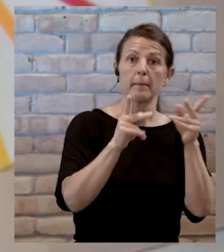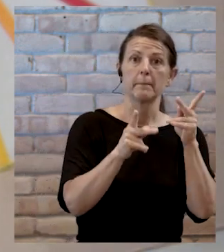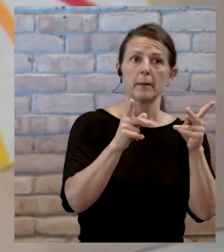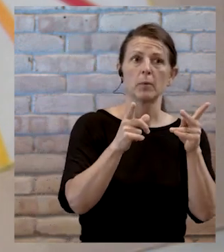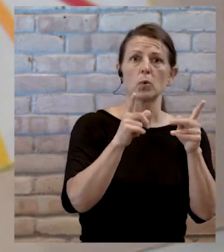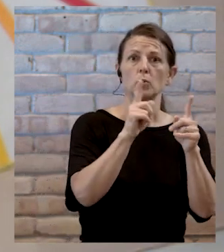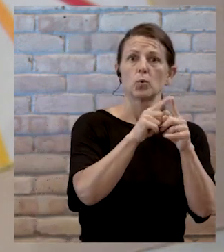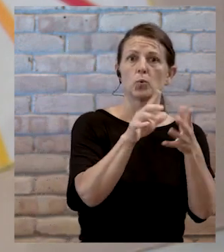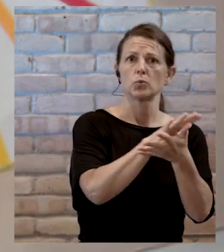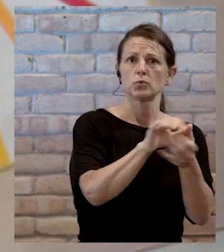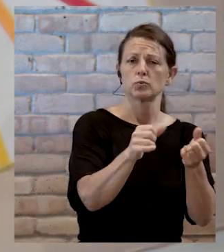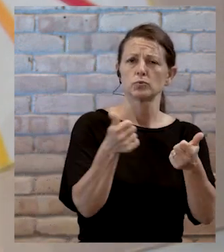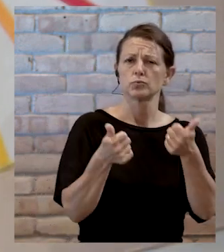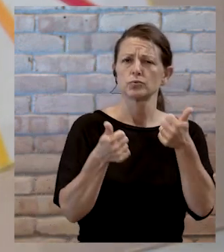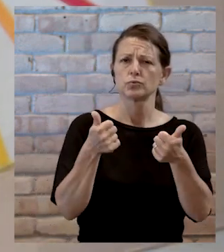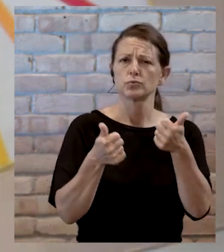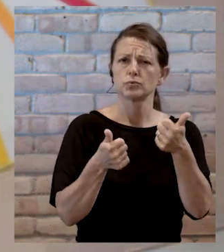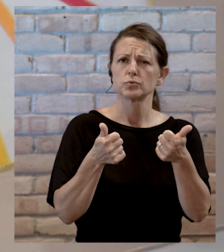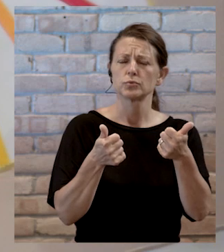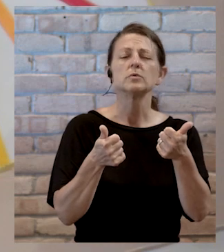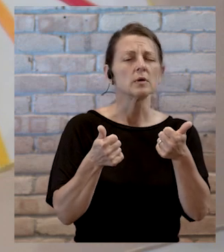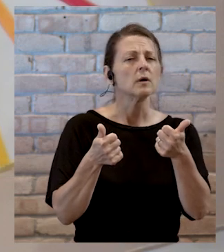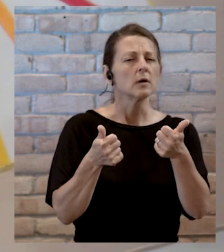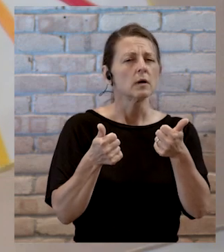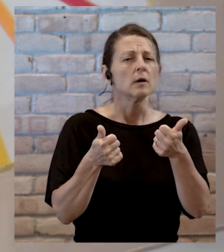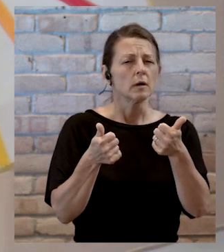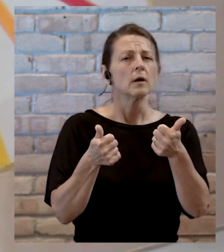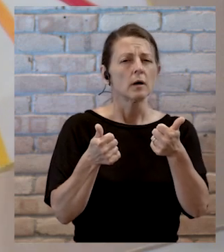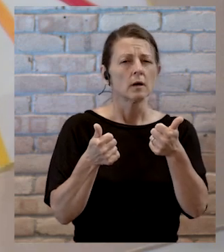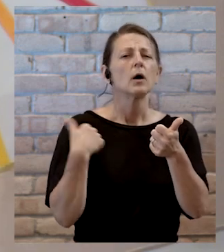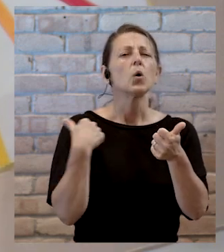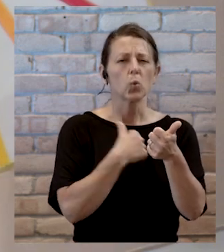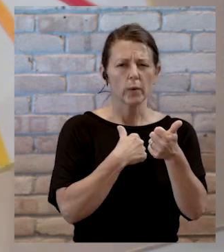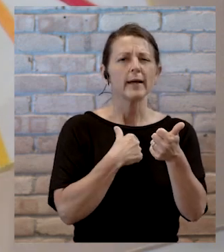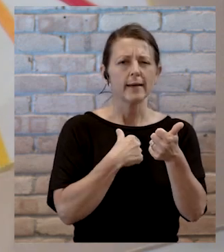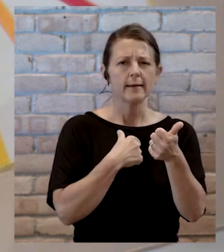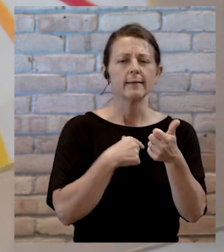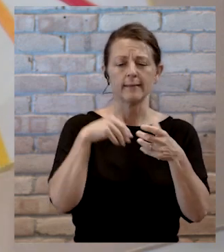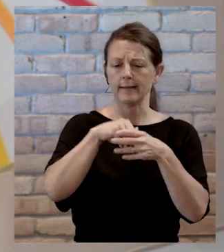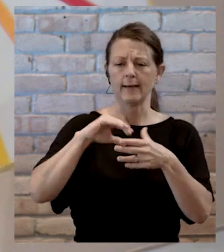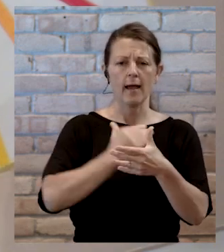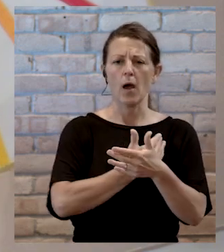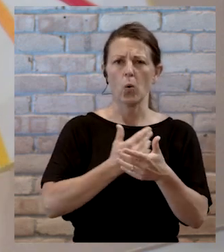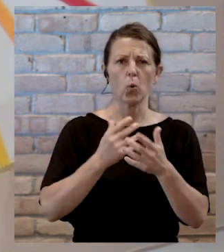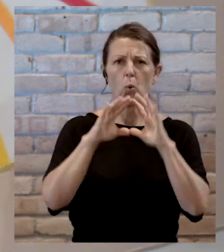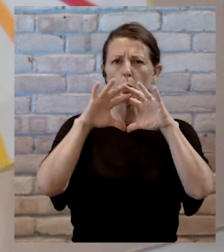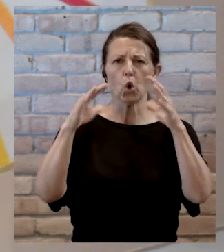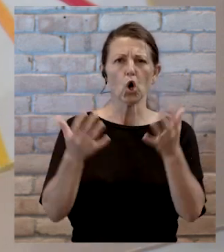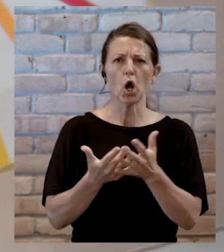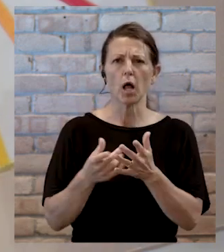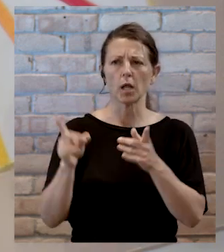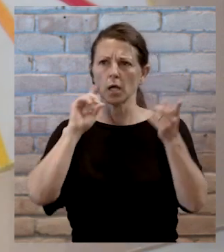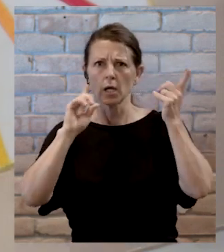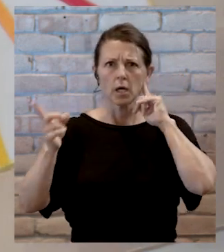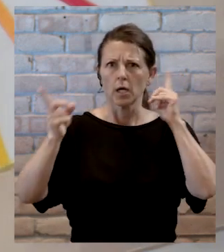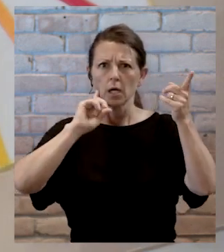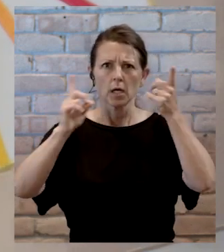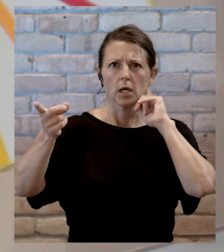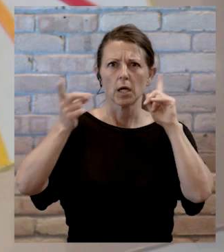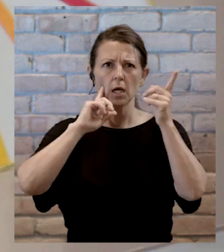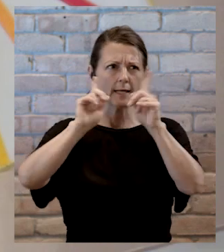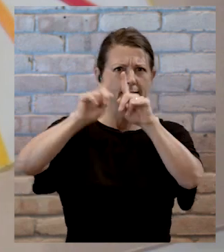destruction? Because there's a lot of voices speaking in our world right now. There's a lot